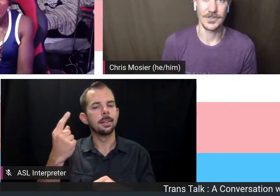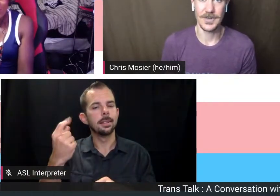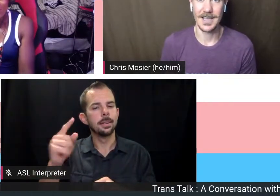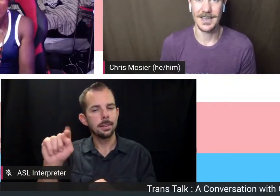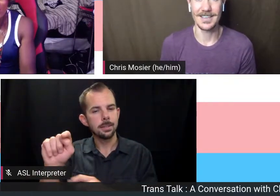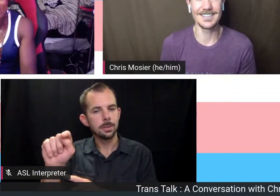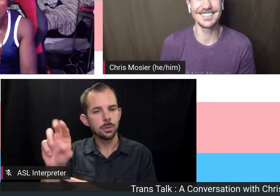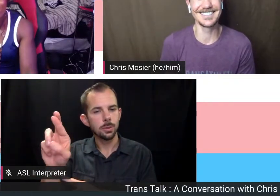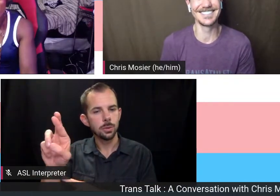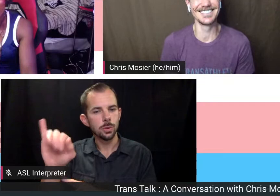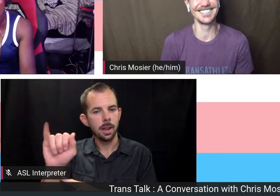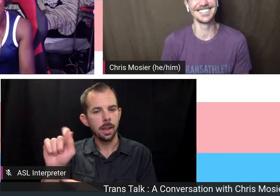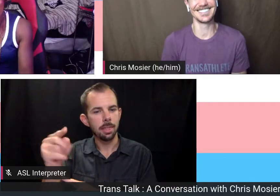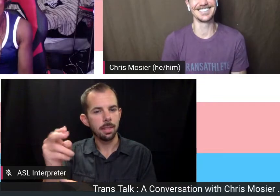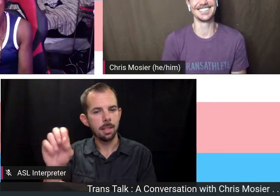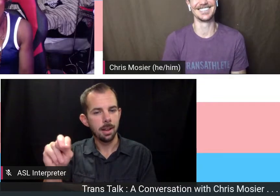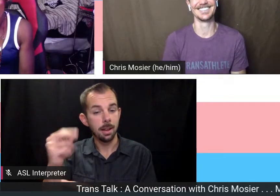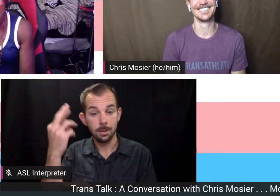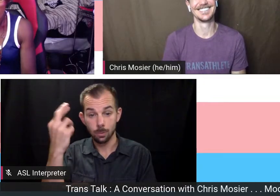than 100K.